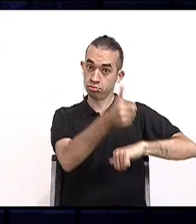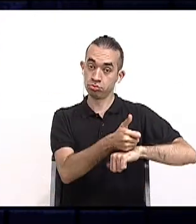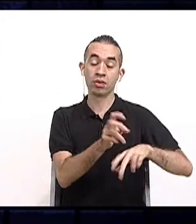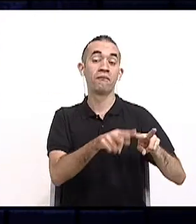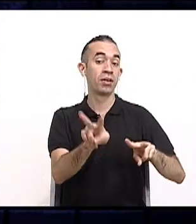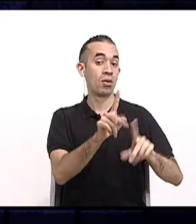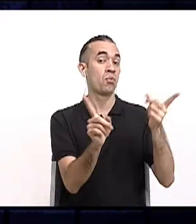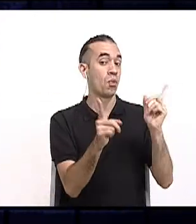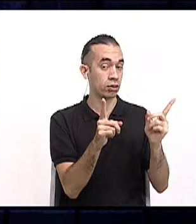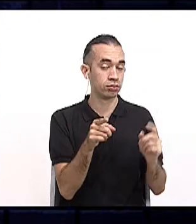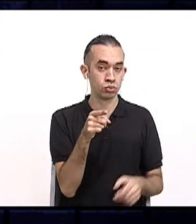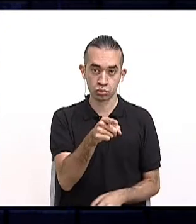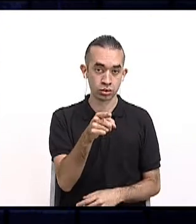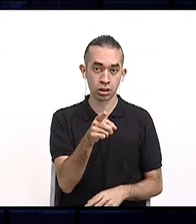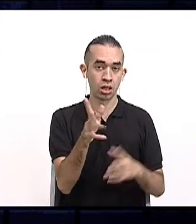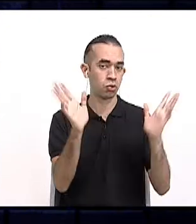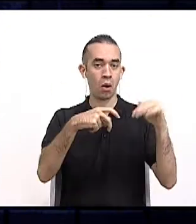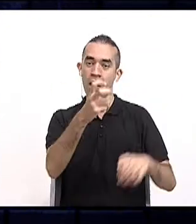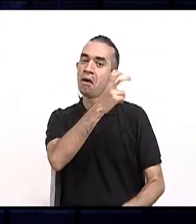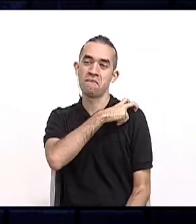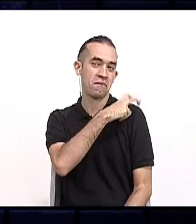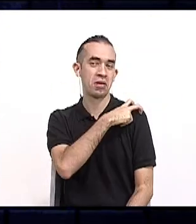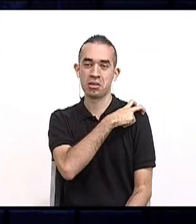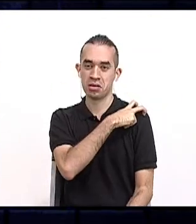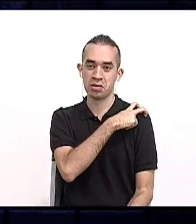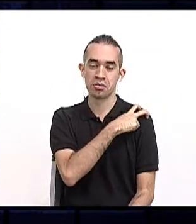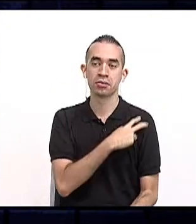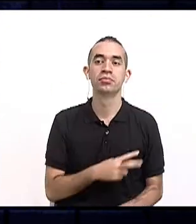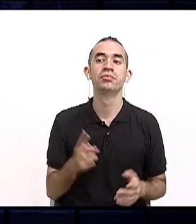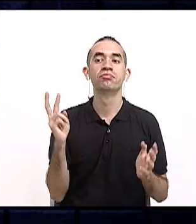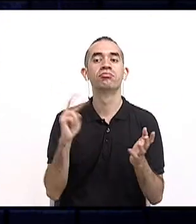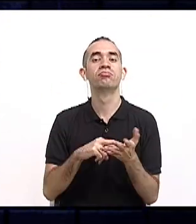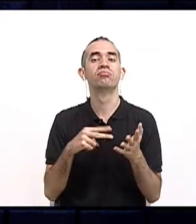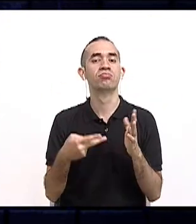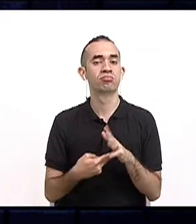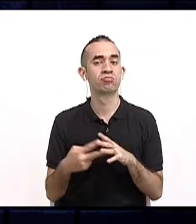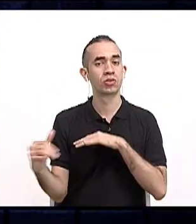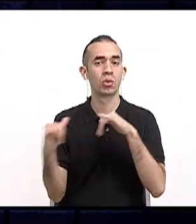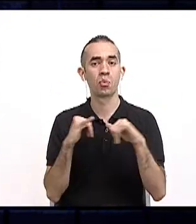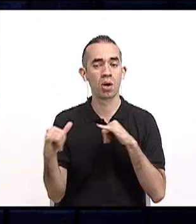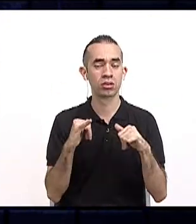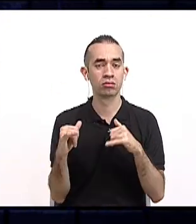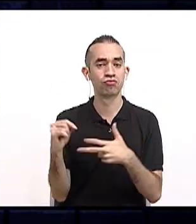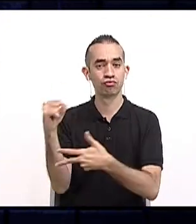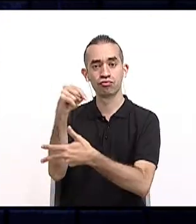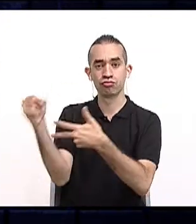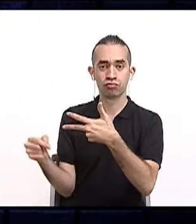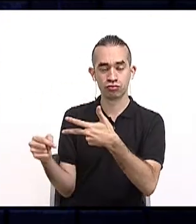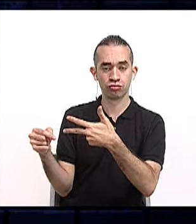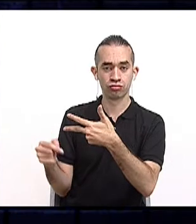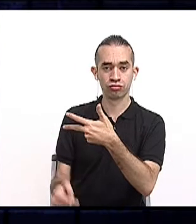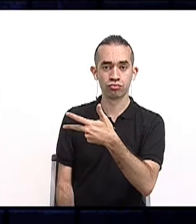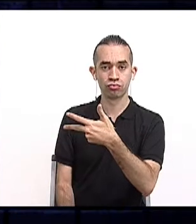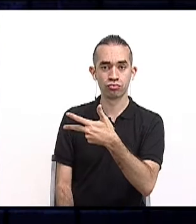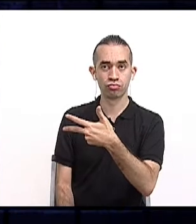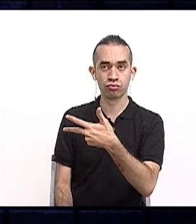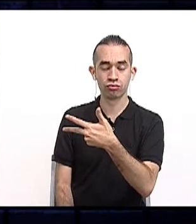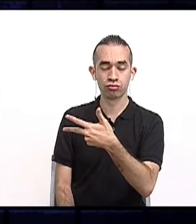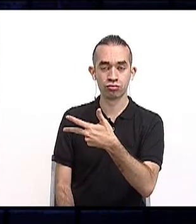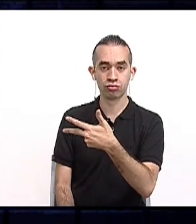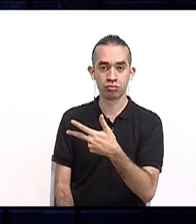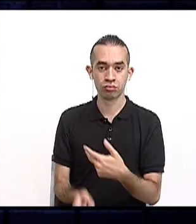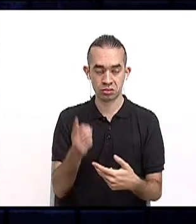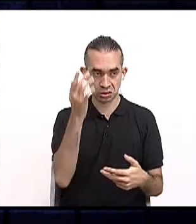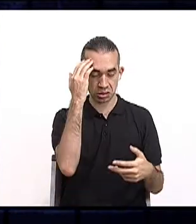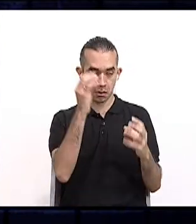is that you don't have a boss. So what is the synonym of entrepreneur? By looking at the word